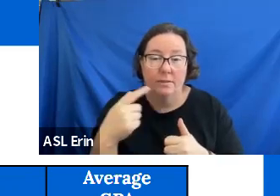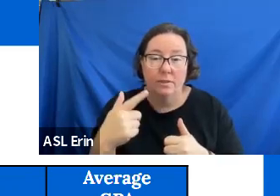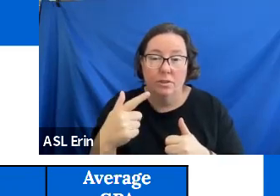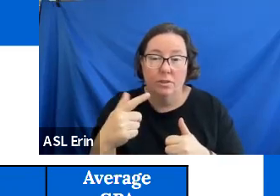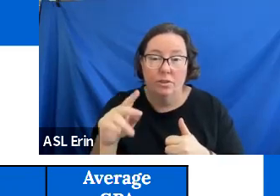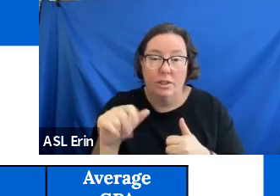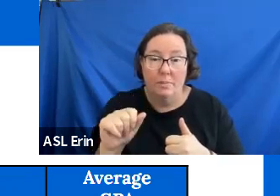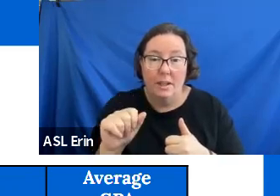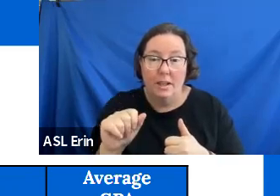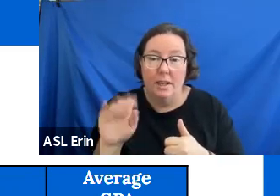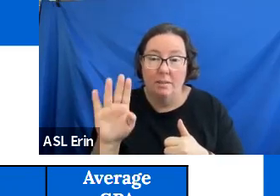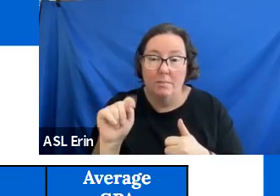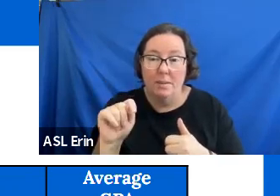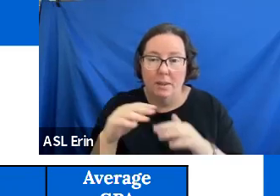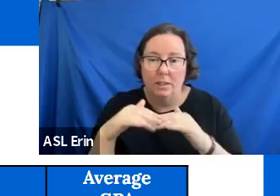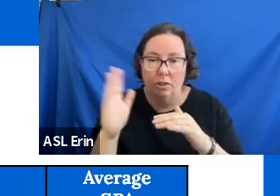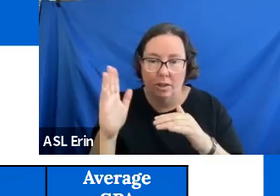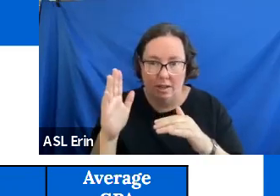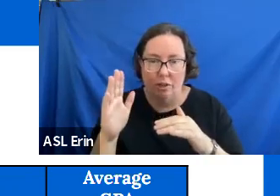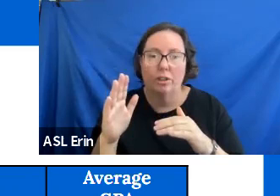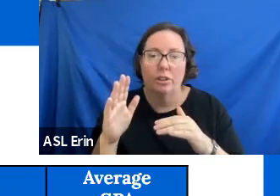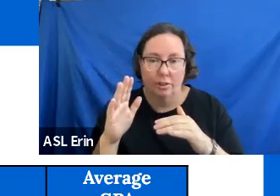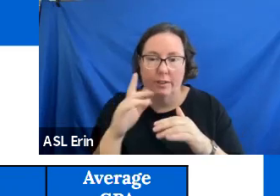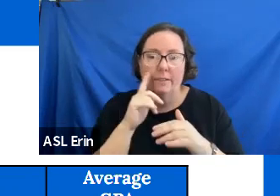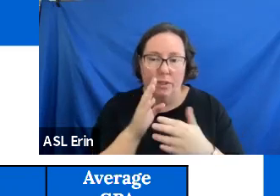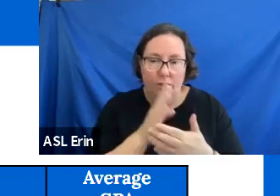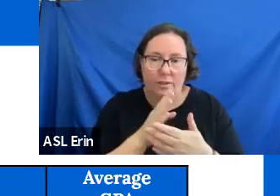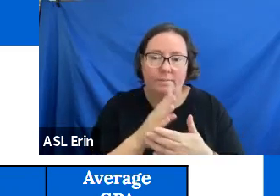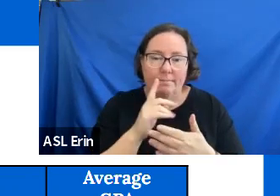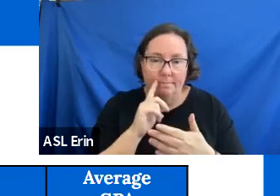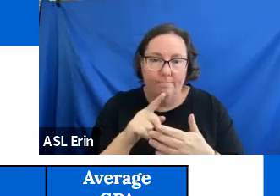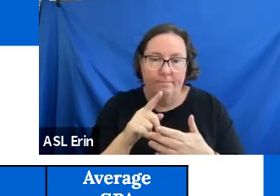GPAs are B+ or higher. If you think about the average for